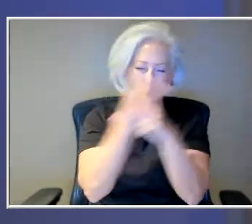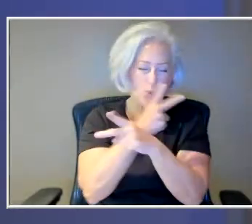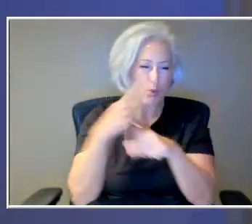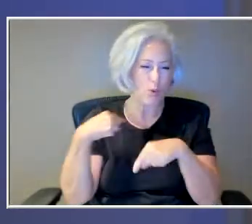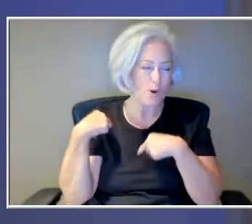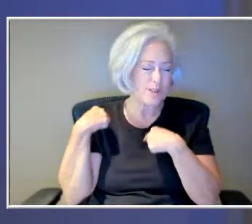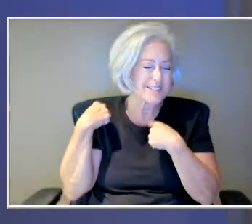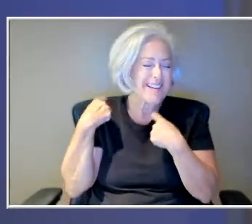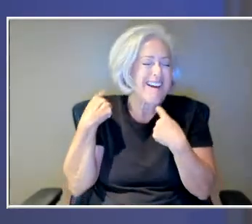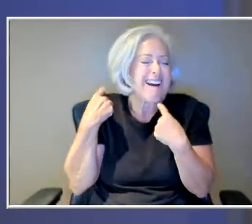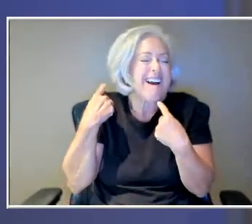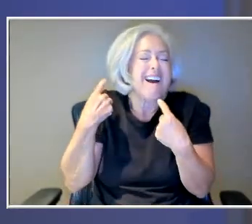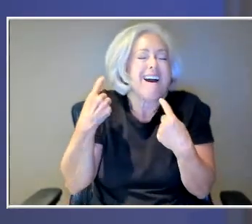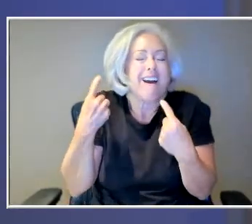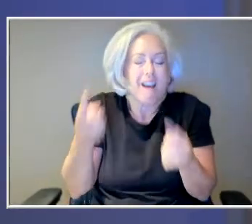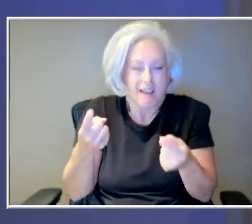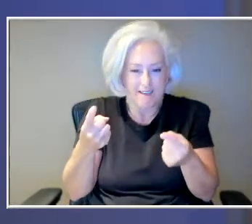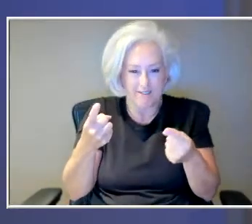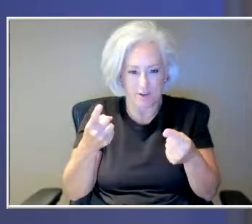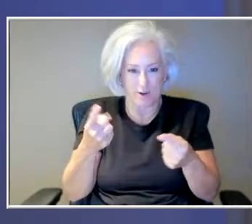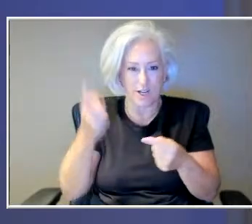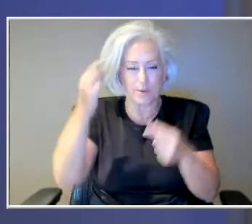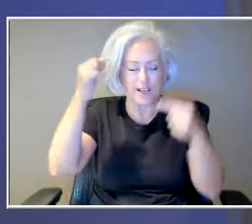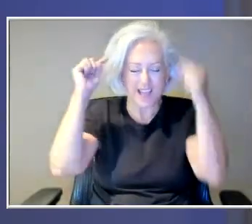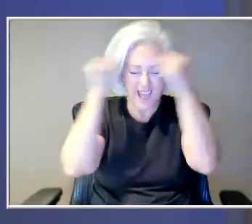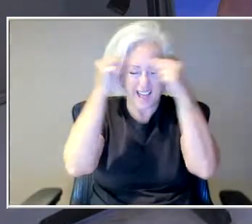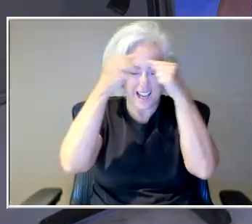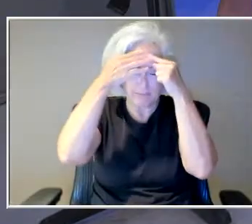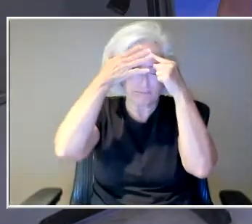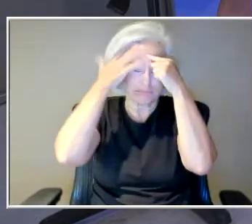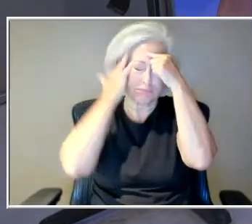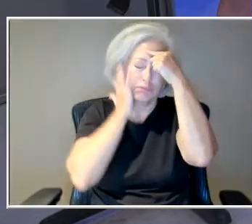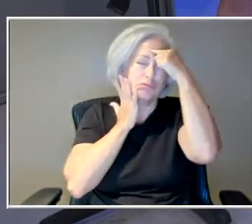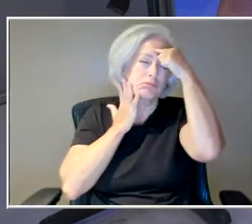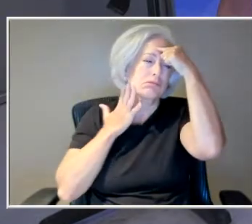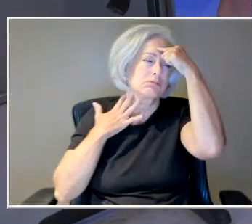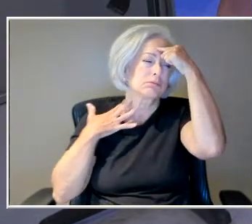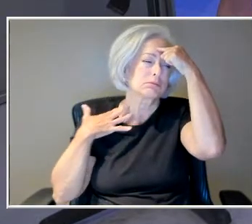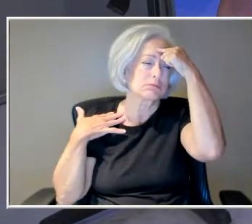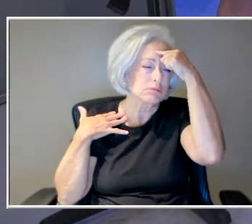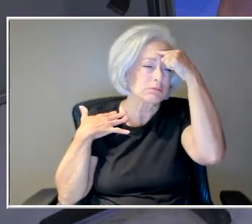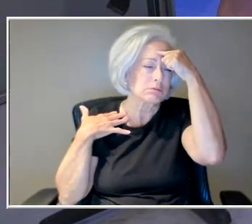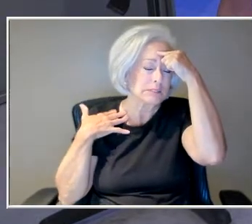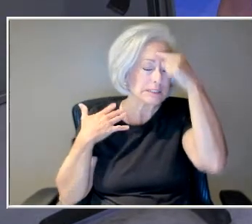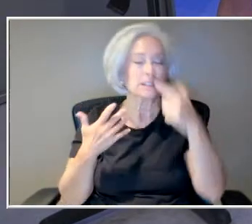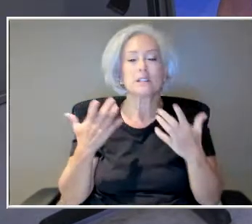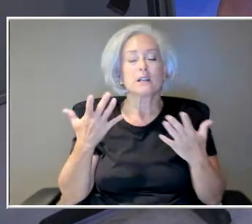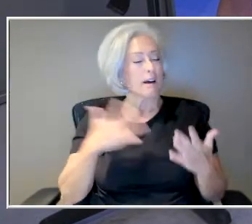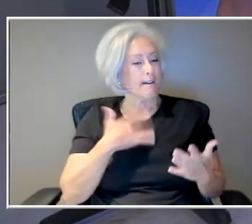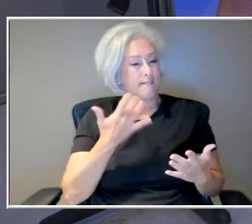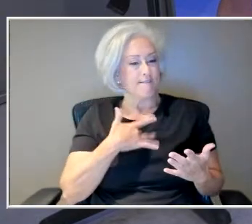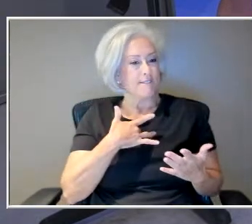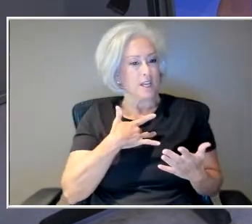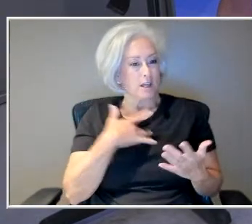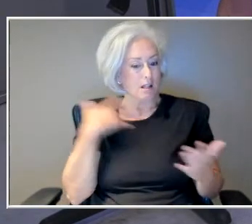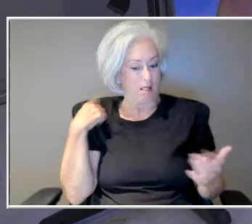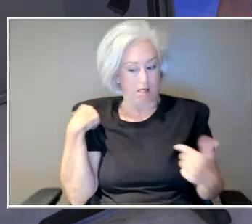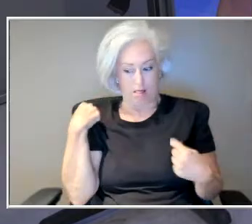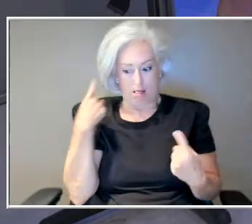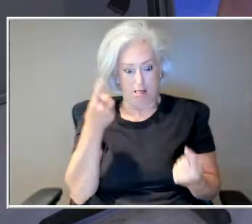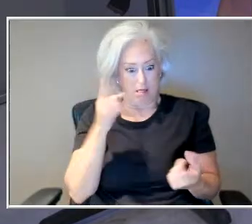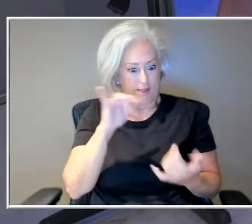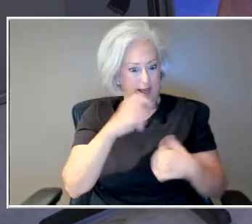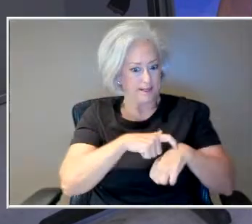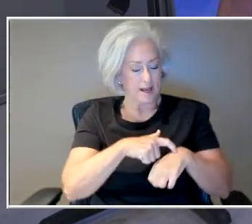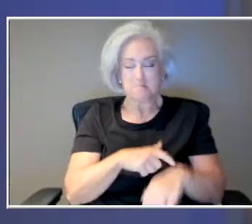it actually even went down into my neck area a little bit. So what had you been feeling up until that encounter, though? Was this going on for several days? No, it was